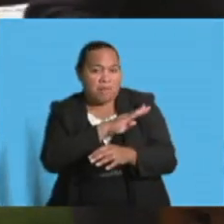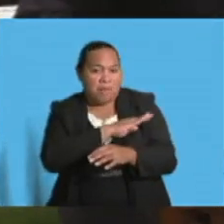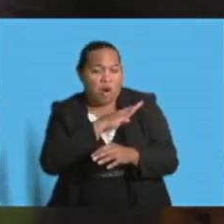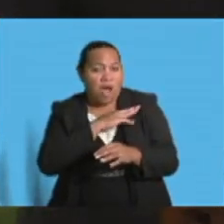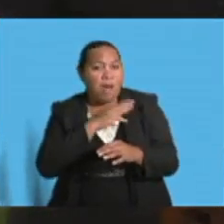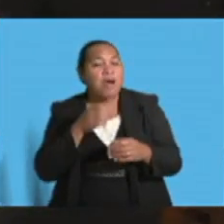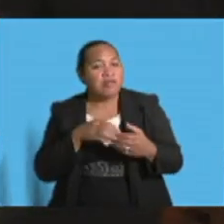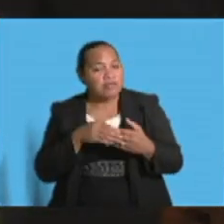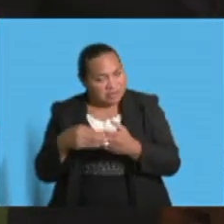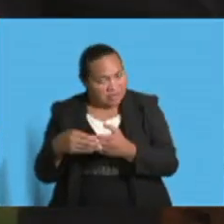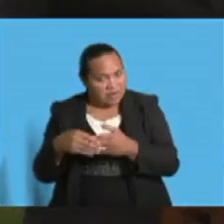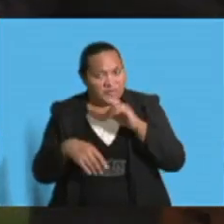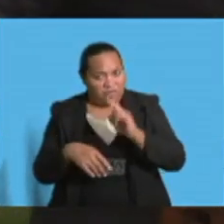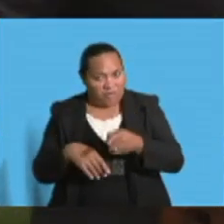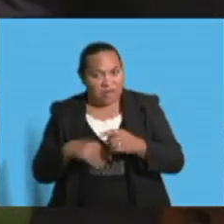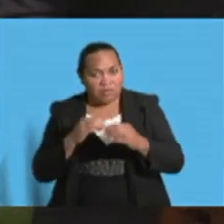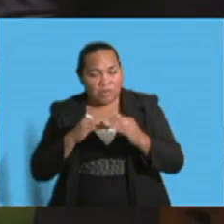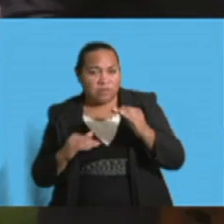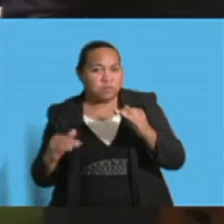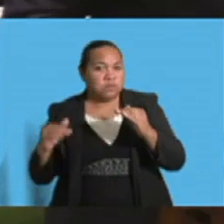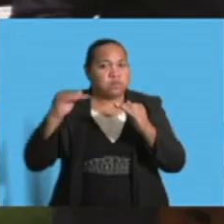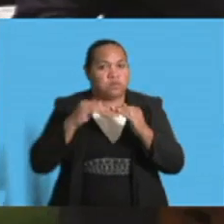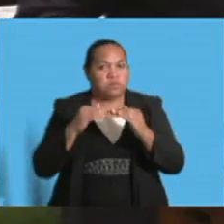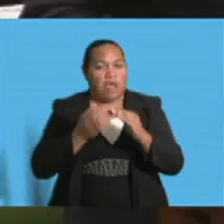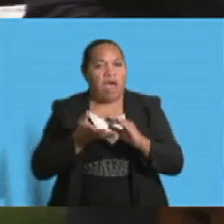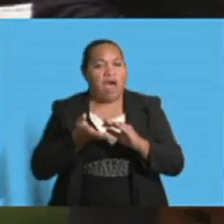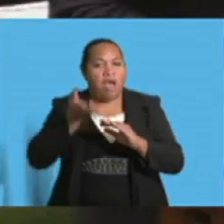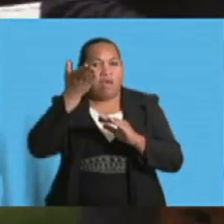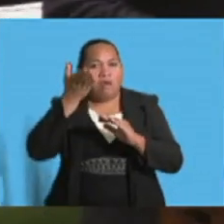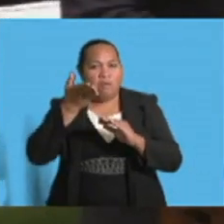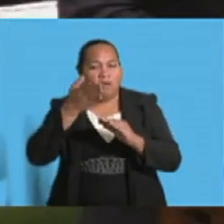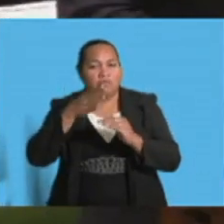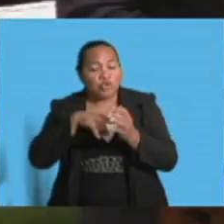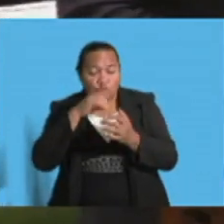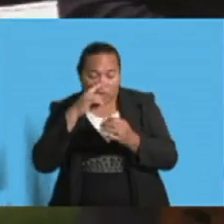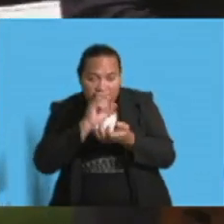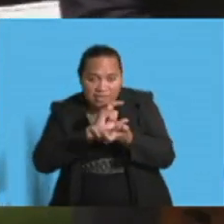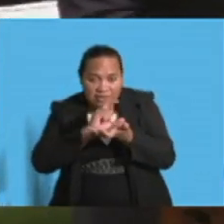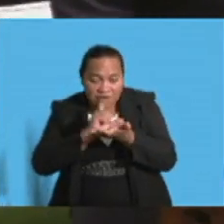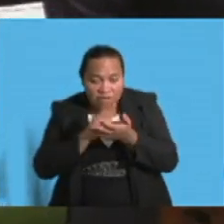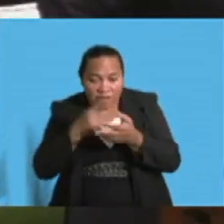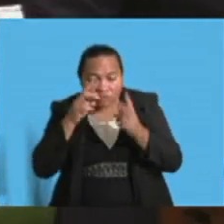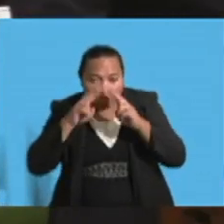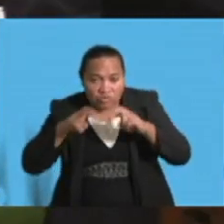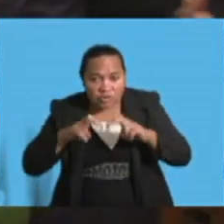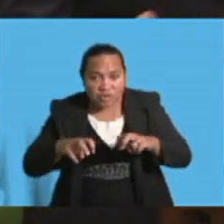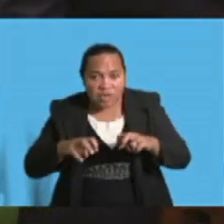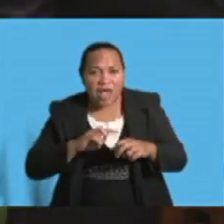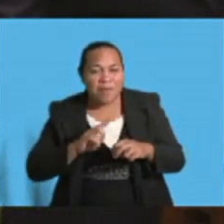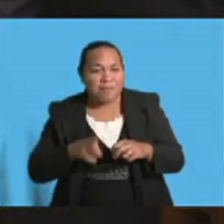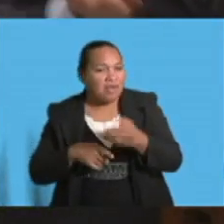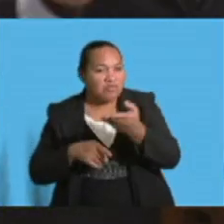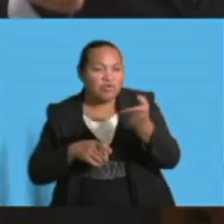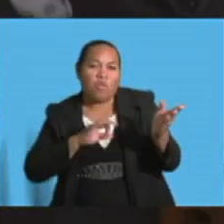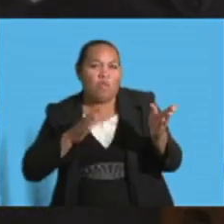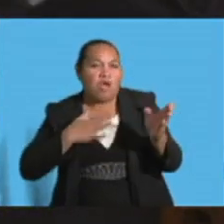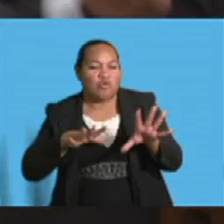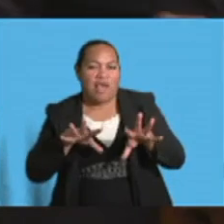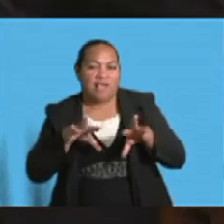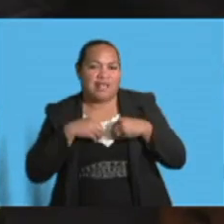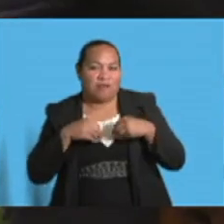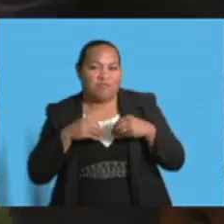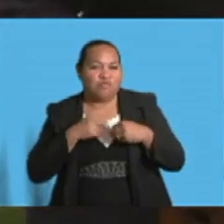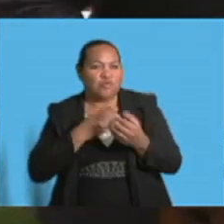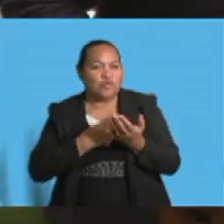Fiji graduated to become an upper middle income country. Anyone can verify this, but of course the opposition will not accept the truth because it plucks things out of